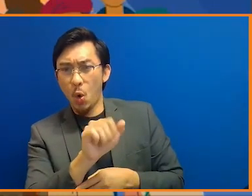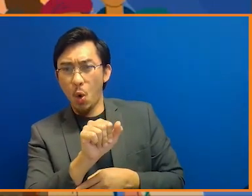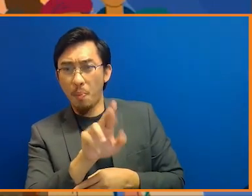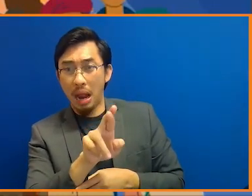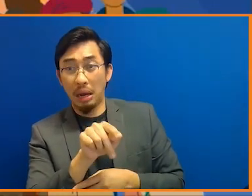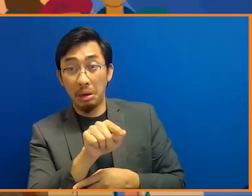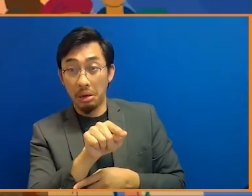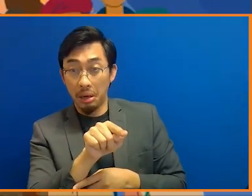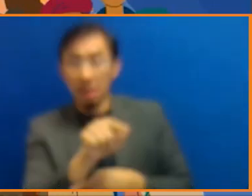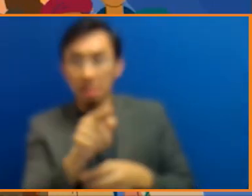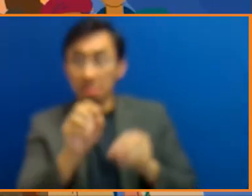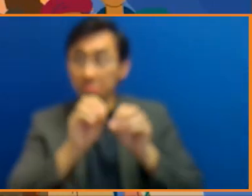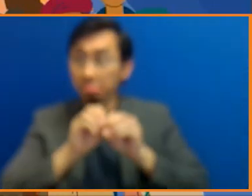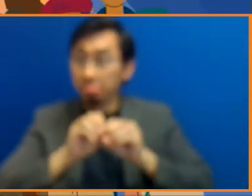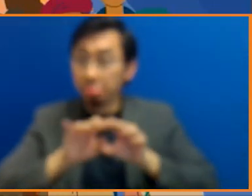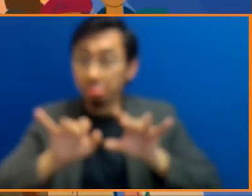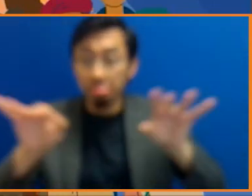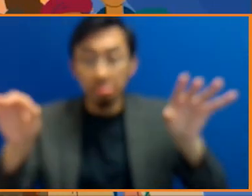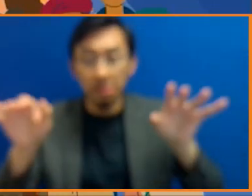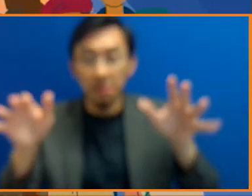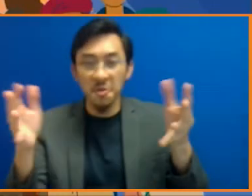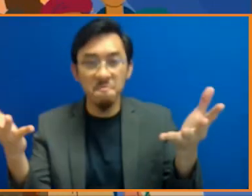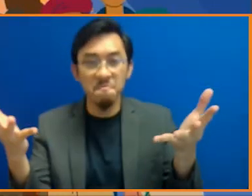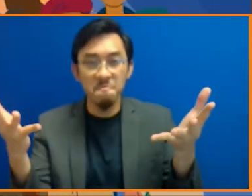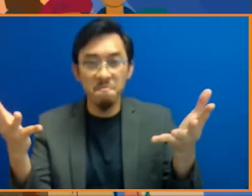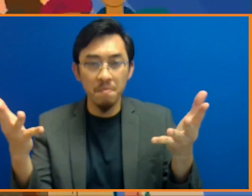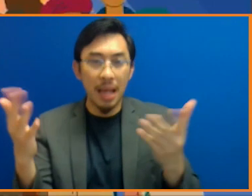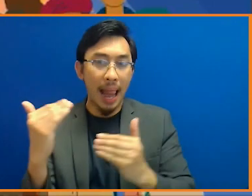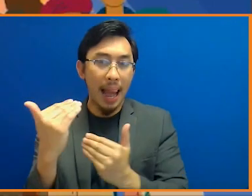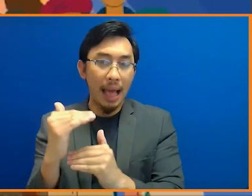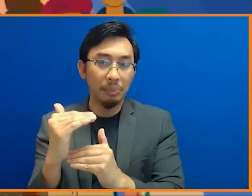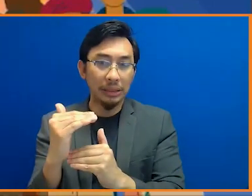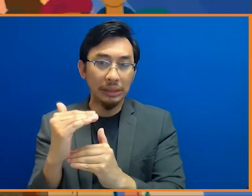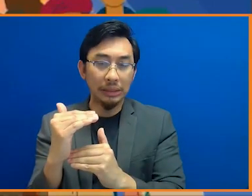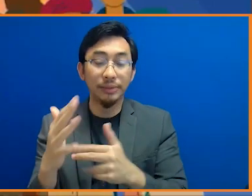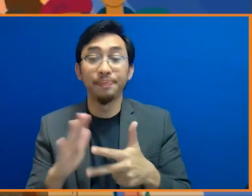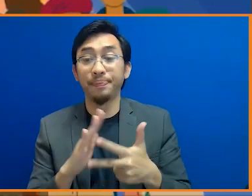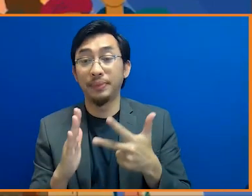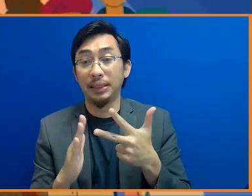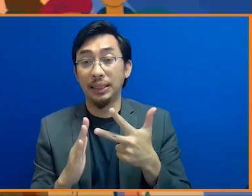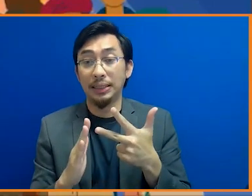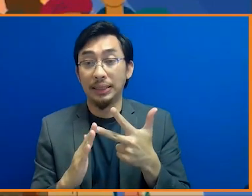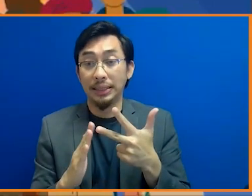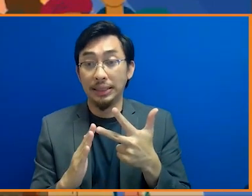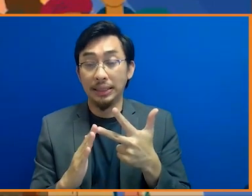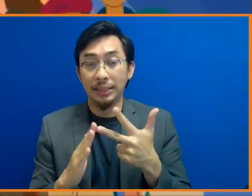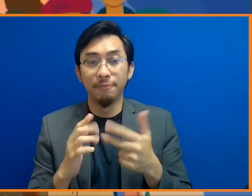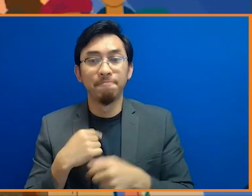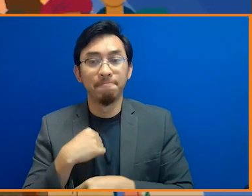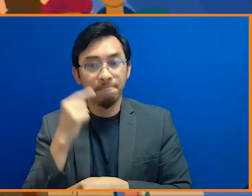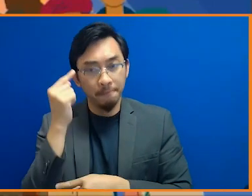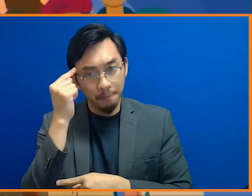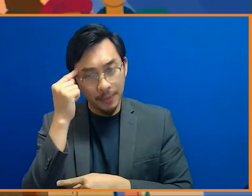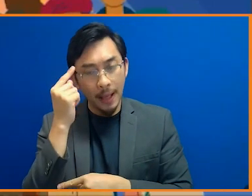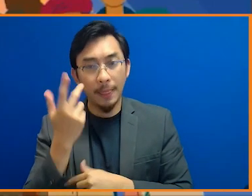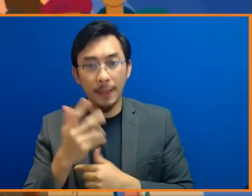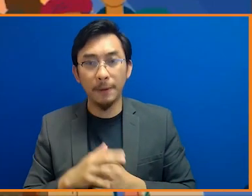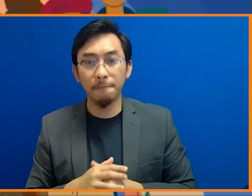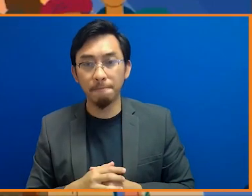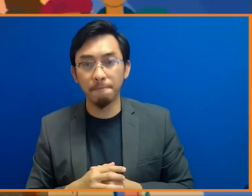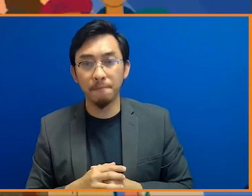Island still are still limited in the publication. And the third one that I think